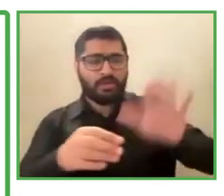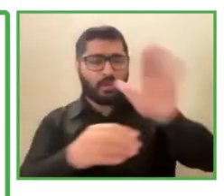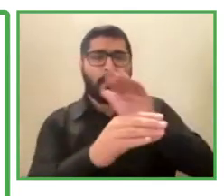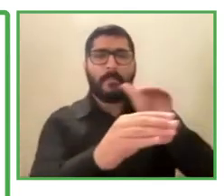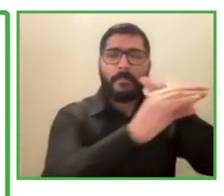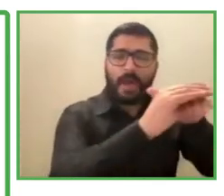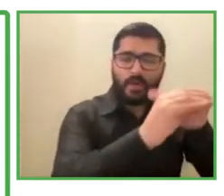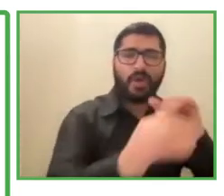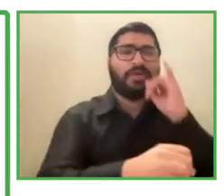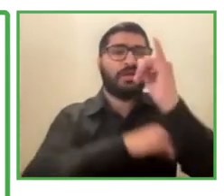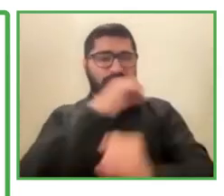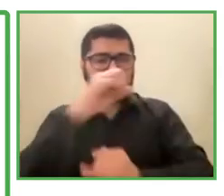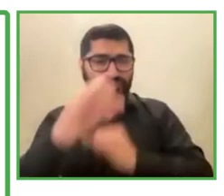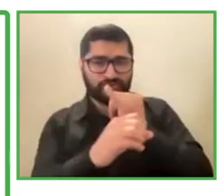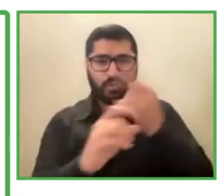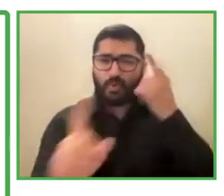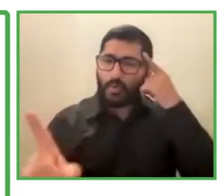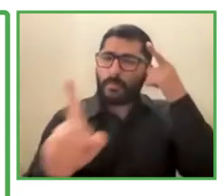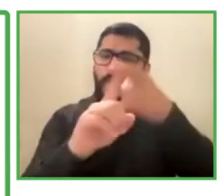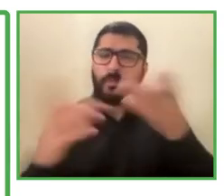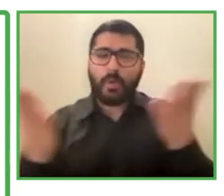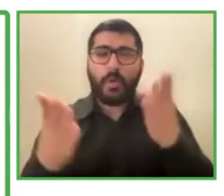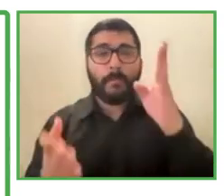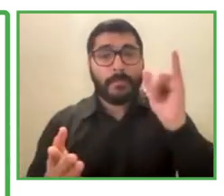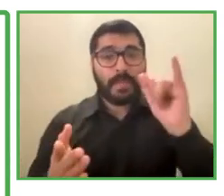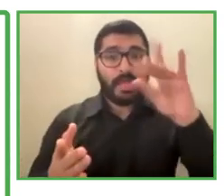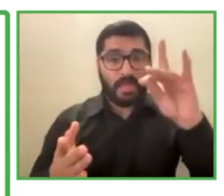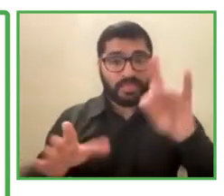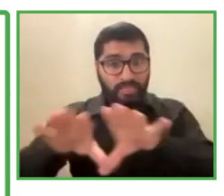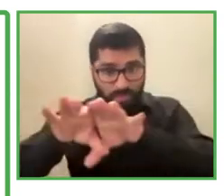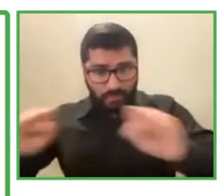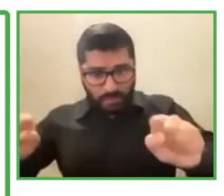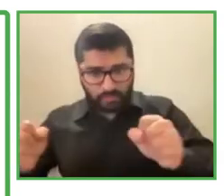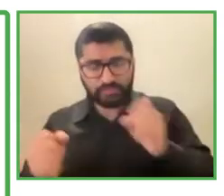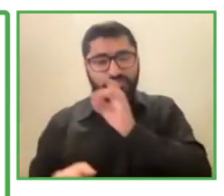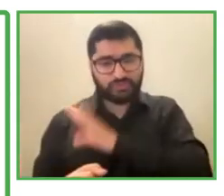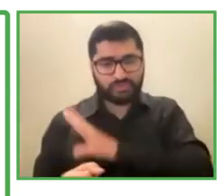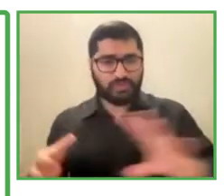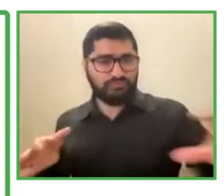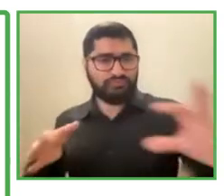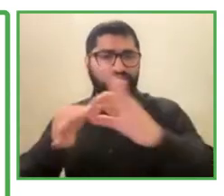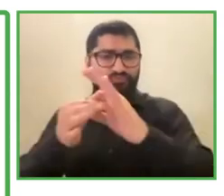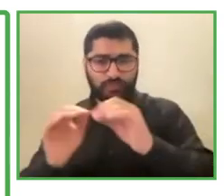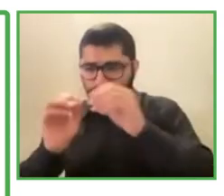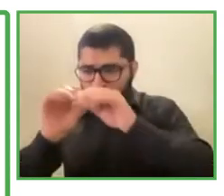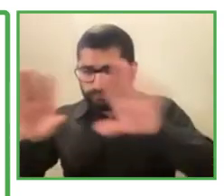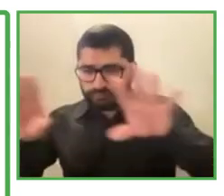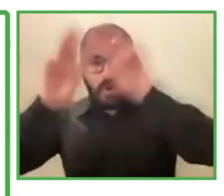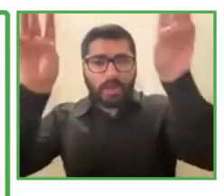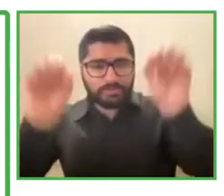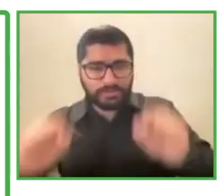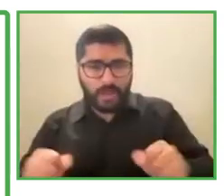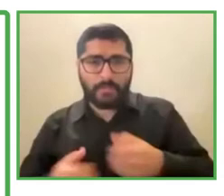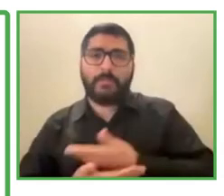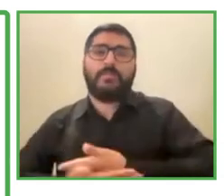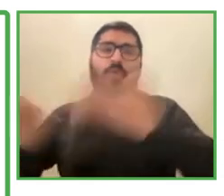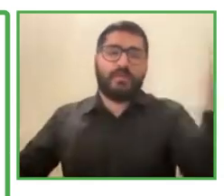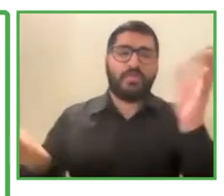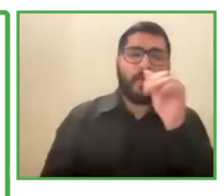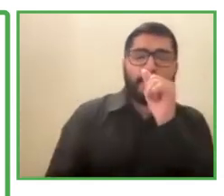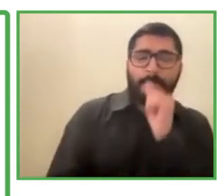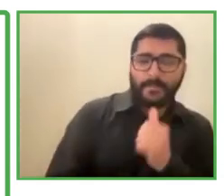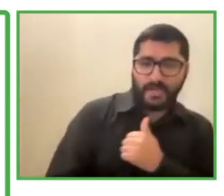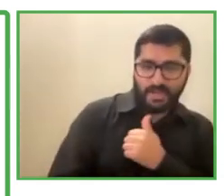lab of the IDB. The objective of Pacto de Productividad in Chile is to consolidate a collaboration platform, which is public and